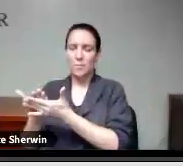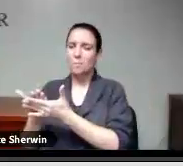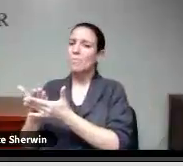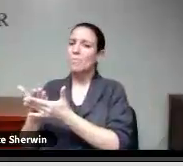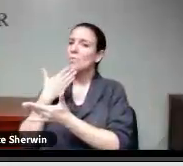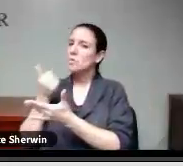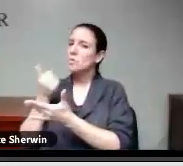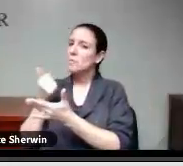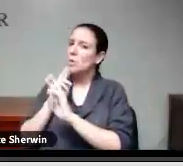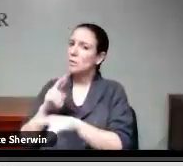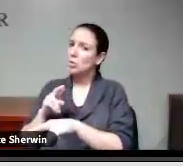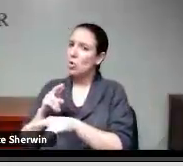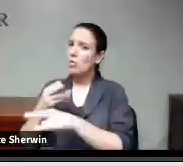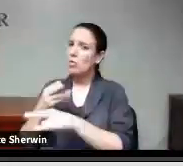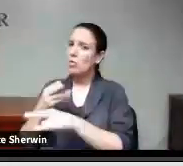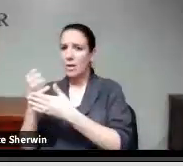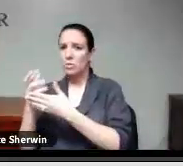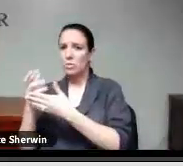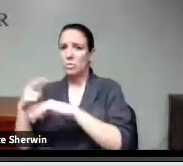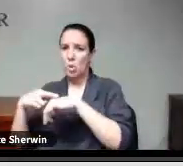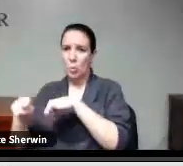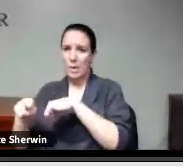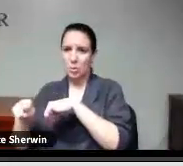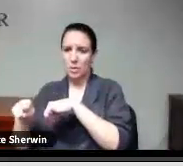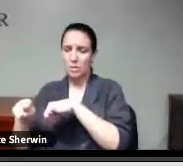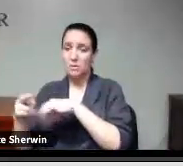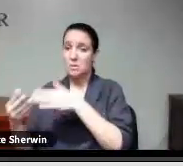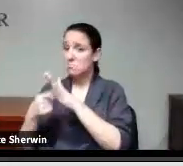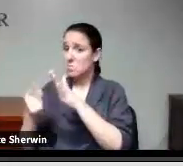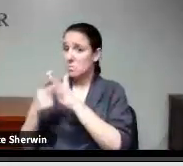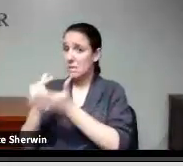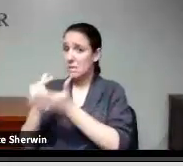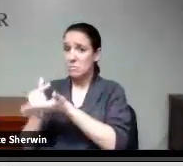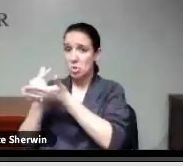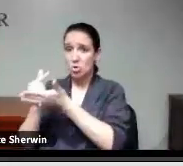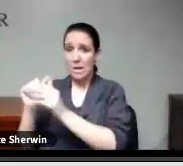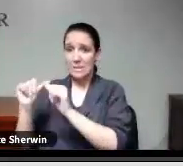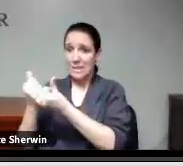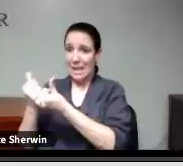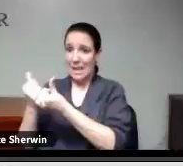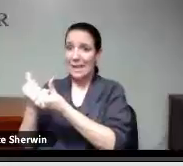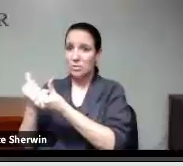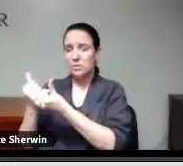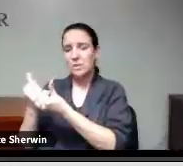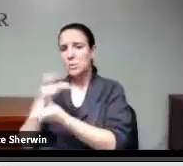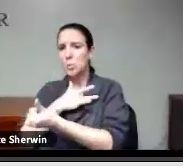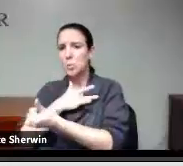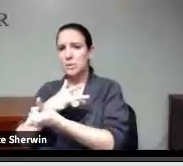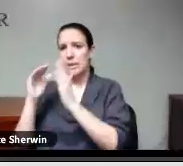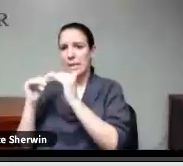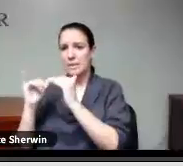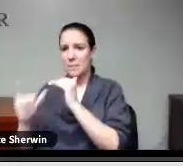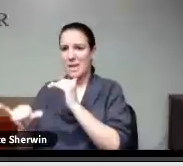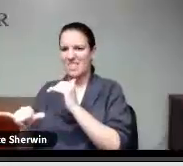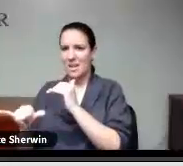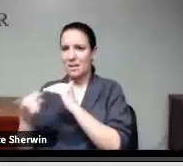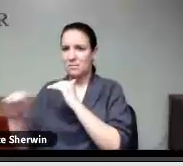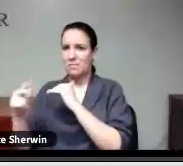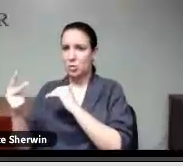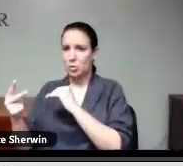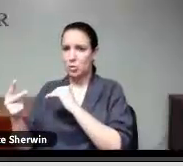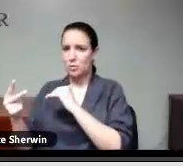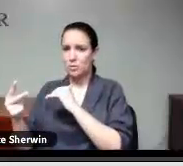just internal, but also external. Even granting agencies will at least expect this level of evaluation. And the really